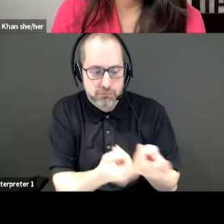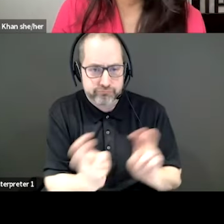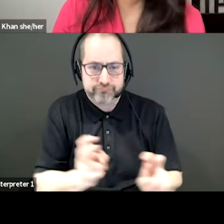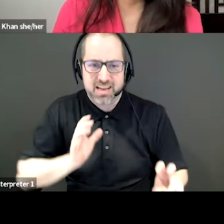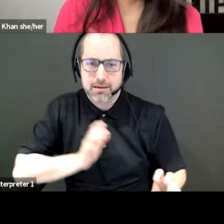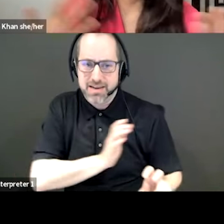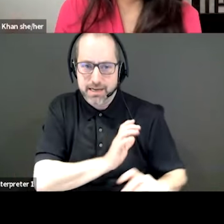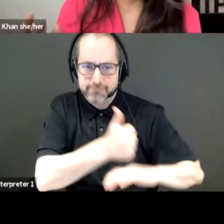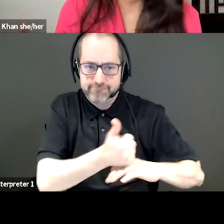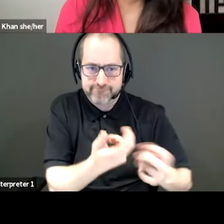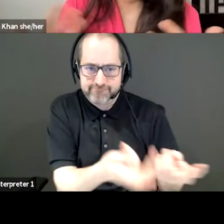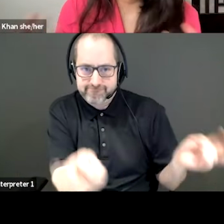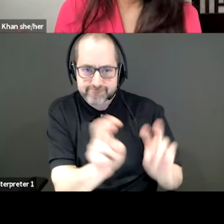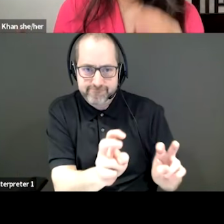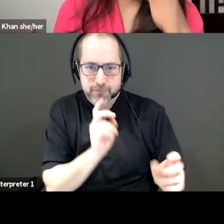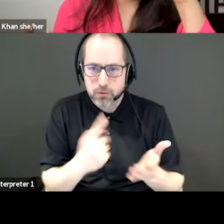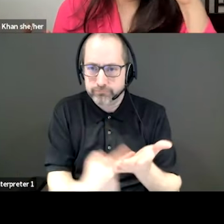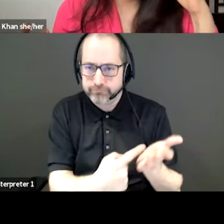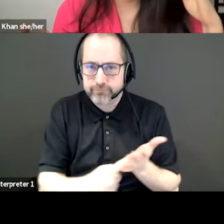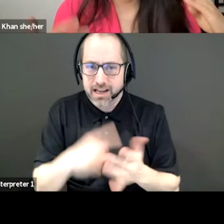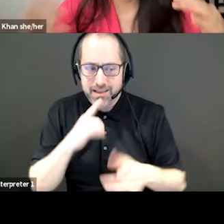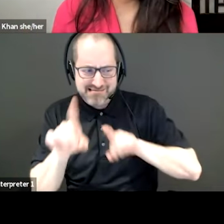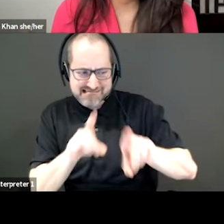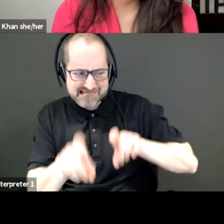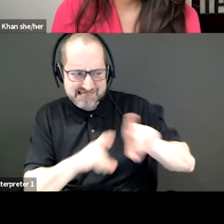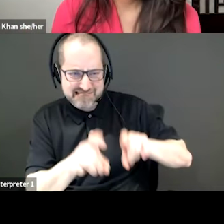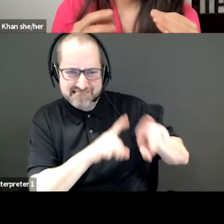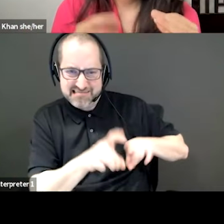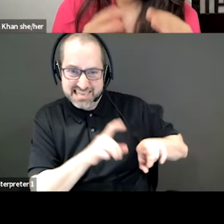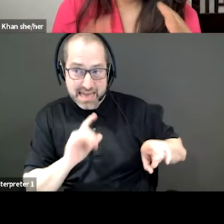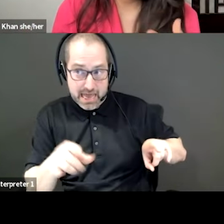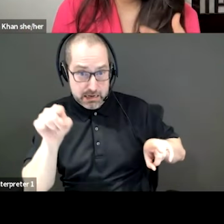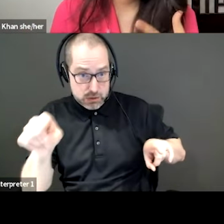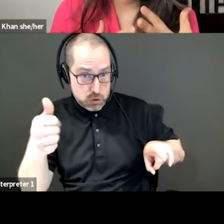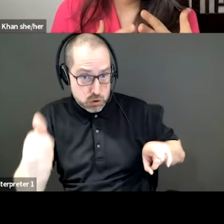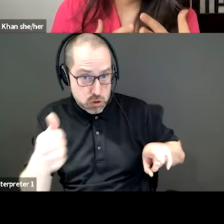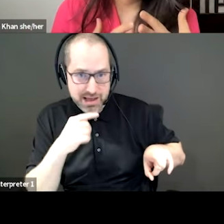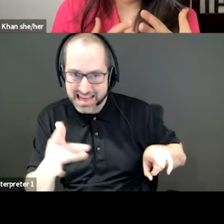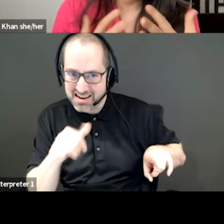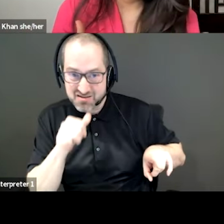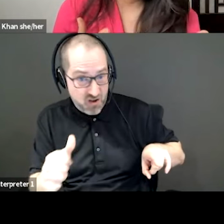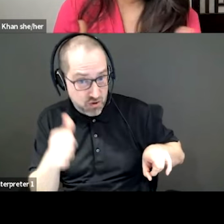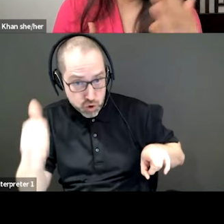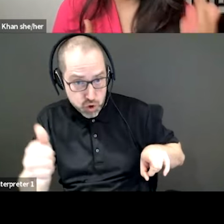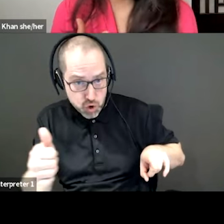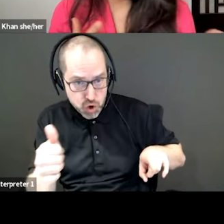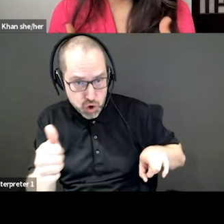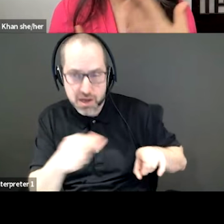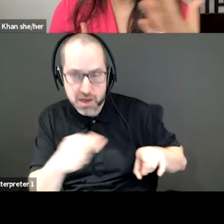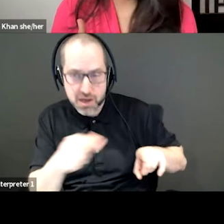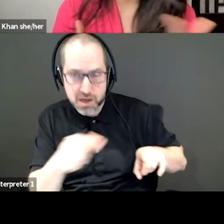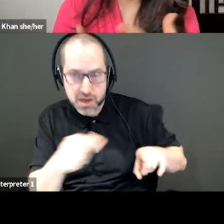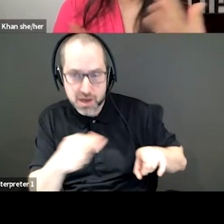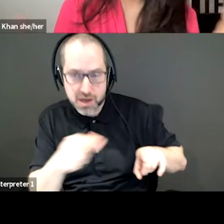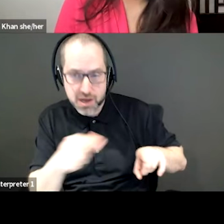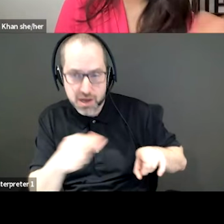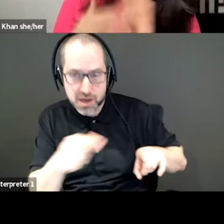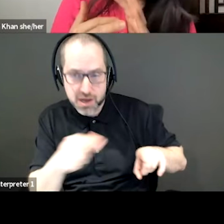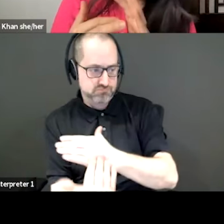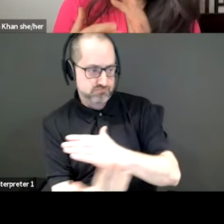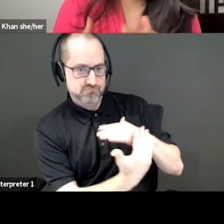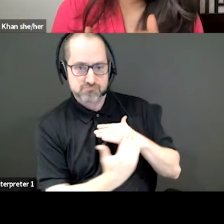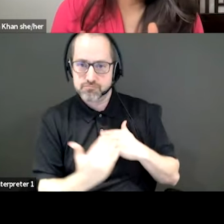we really looked to say, okay, is this working out? Is this not? This advisory committee was exceptional. Deb was a part of it, Brittany was a part of it. And